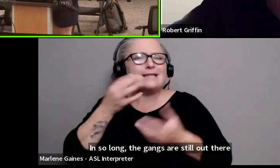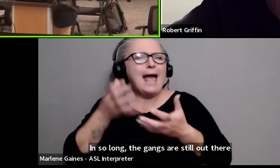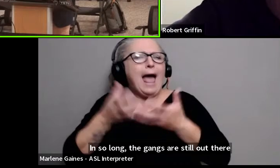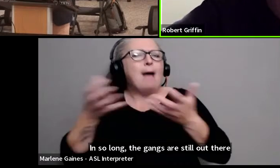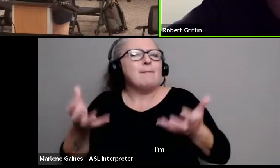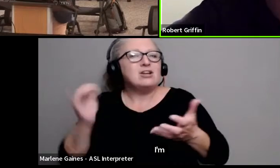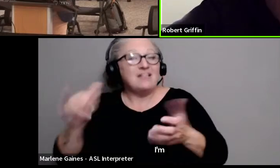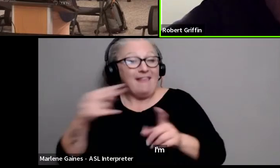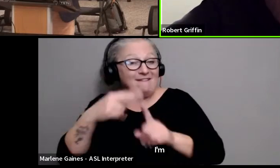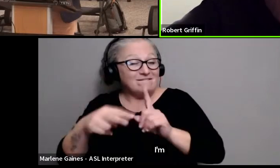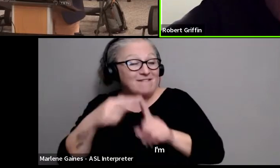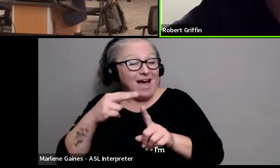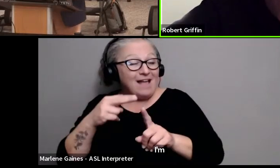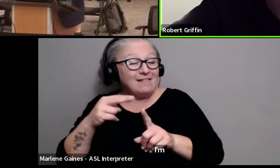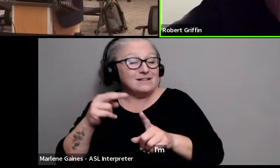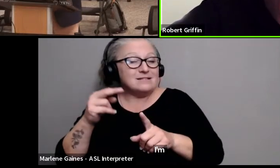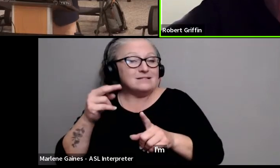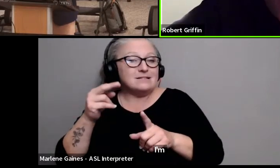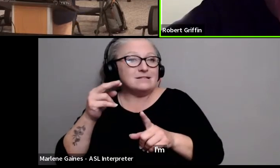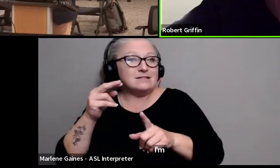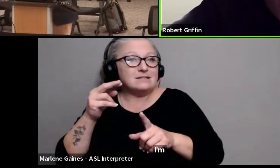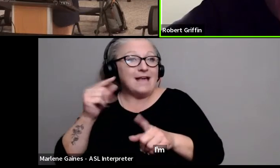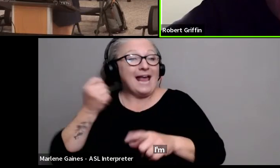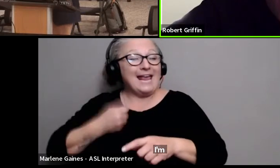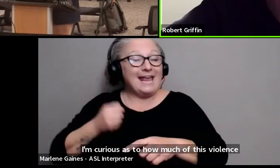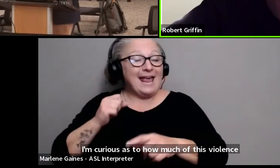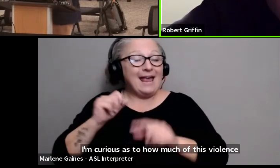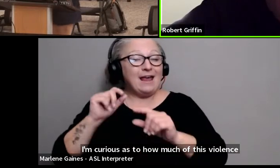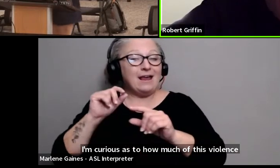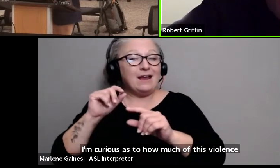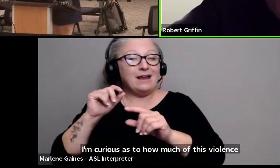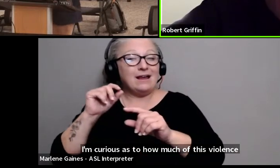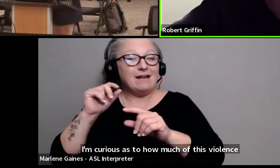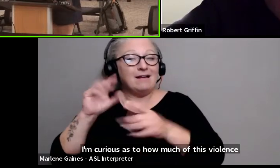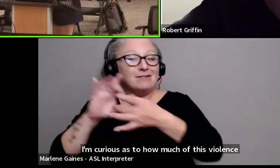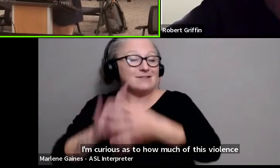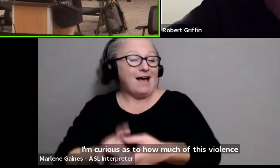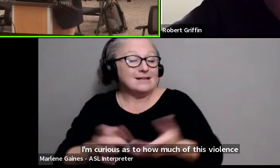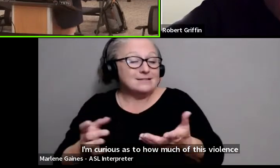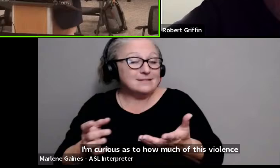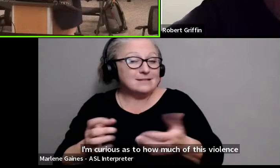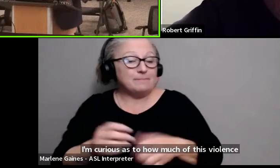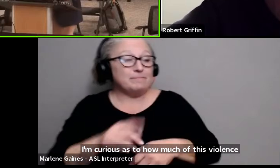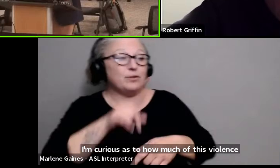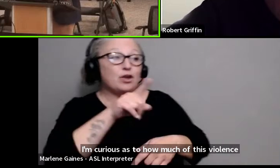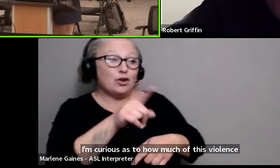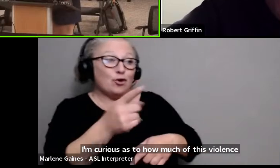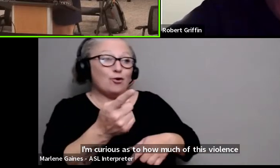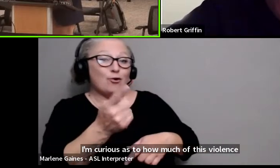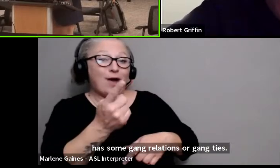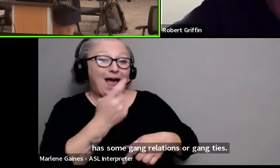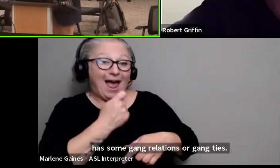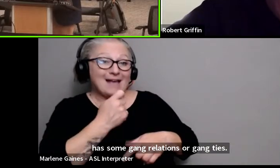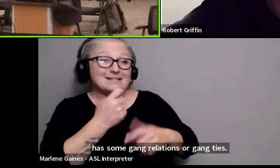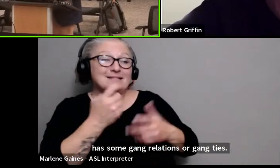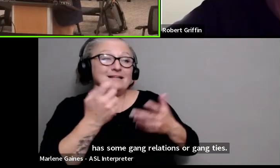this violence has some gang relations or gang ties. You asked. I